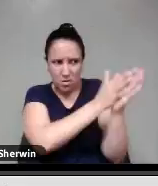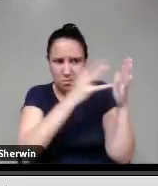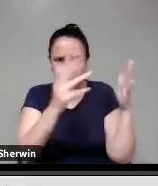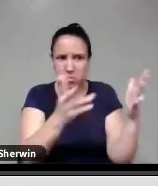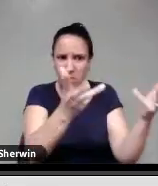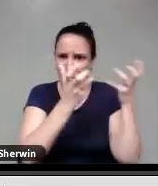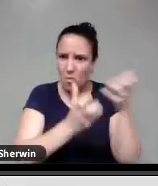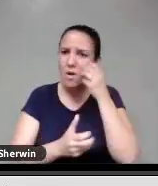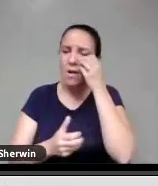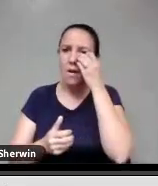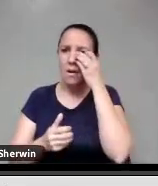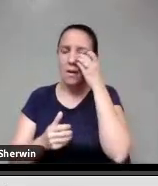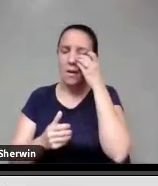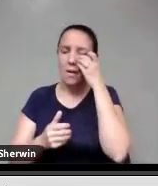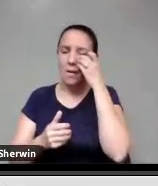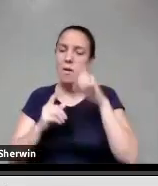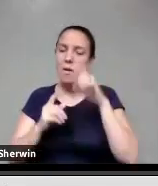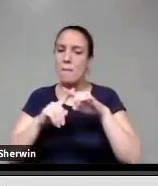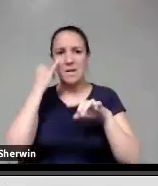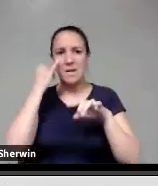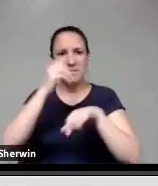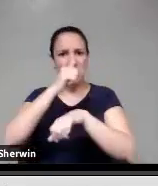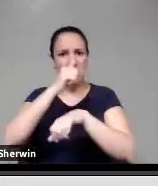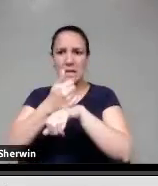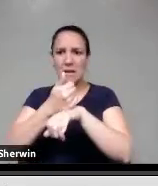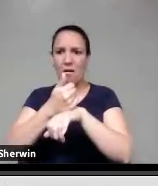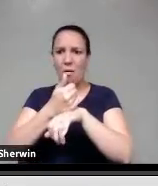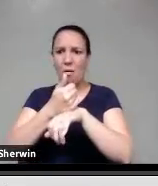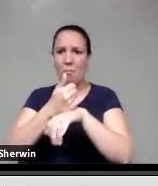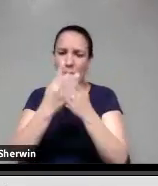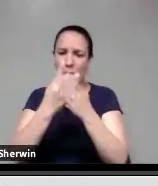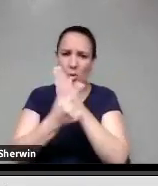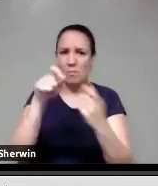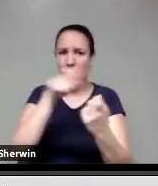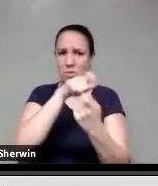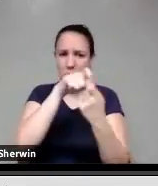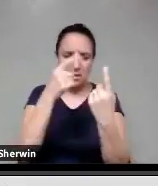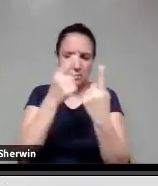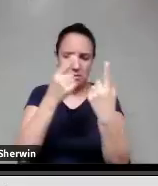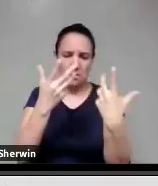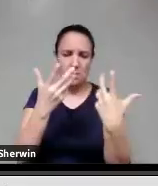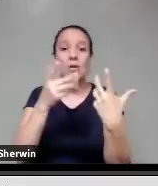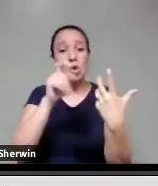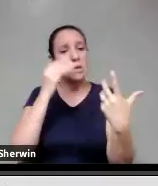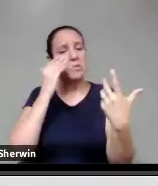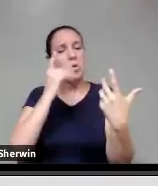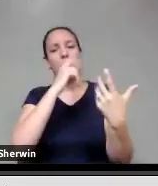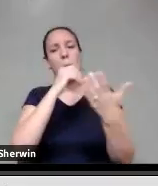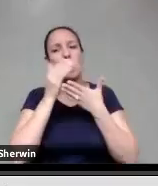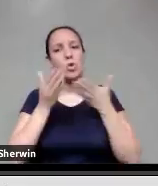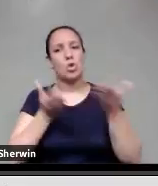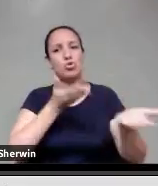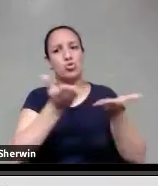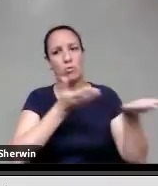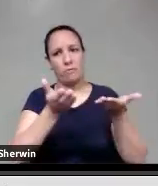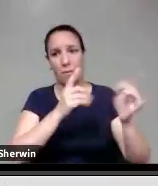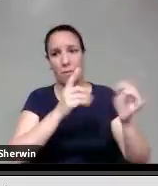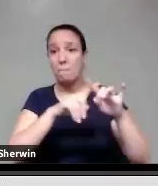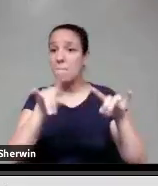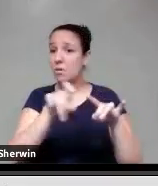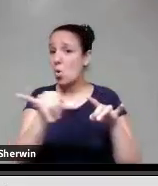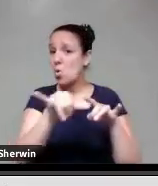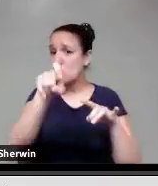do for our patrons. It ended up on this discussion forum, one of the last comments that was made said it would